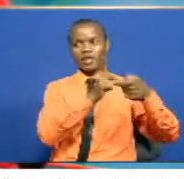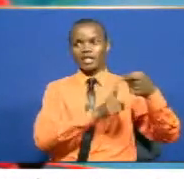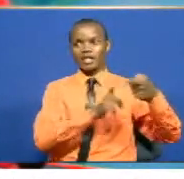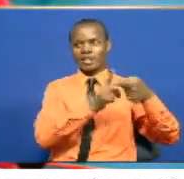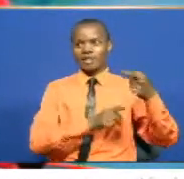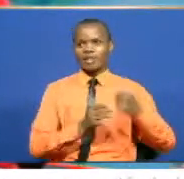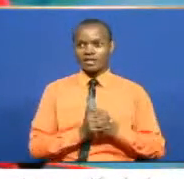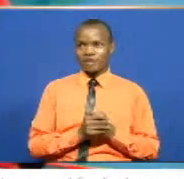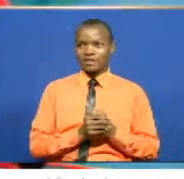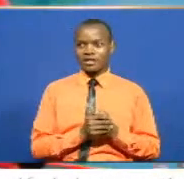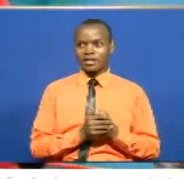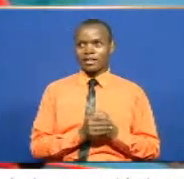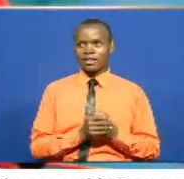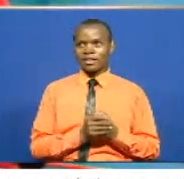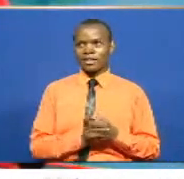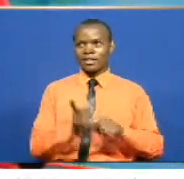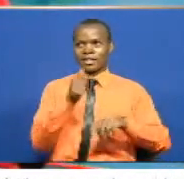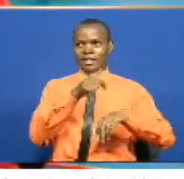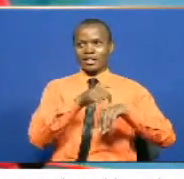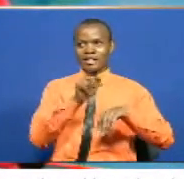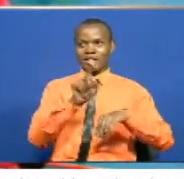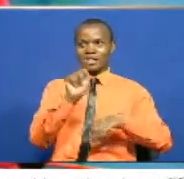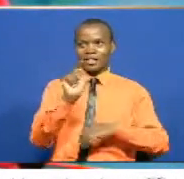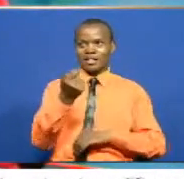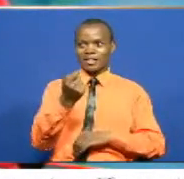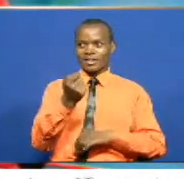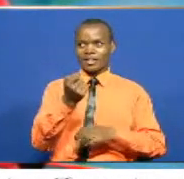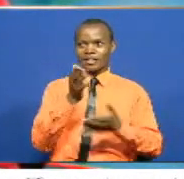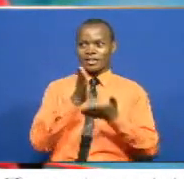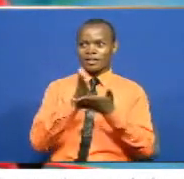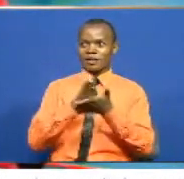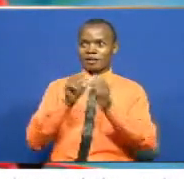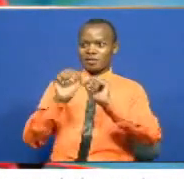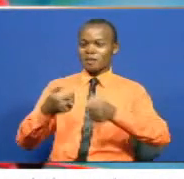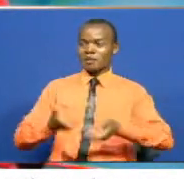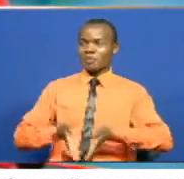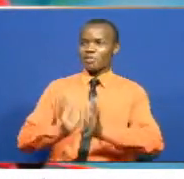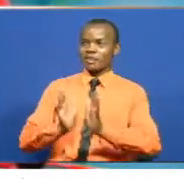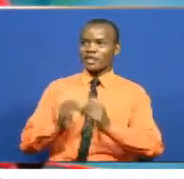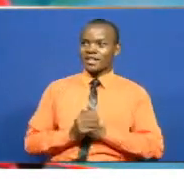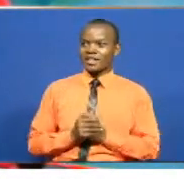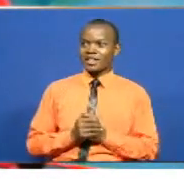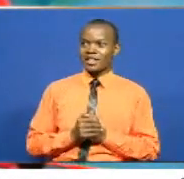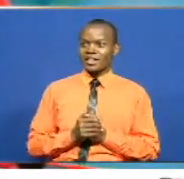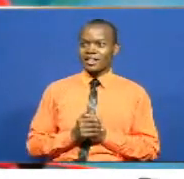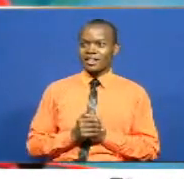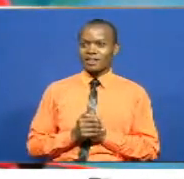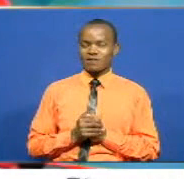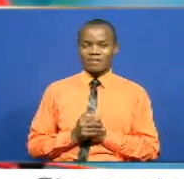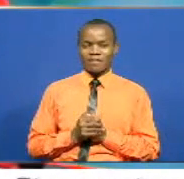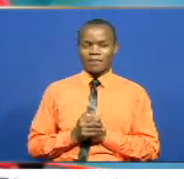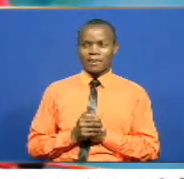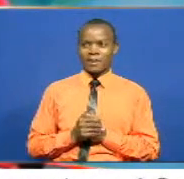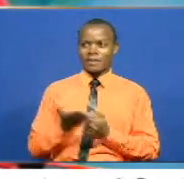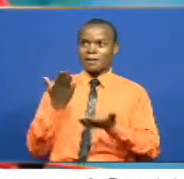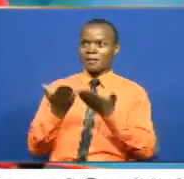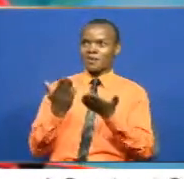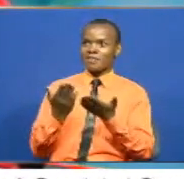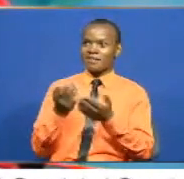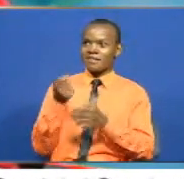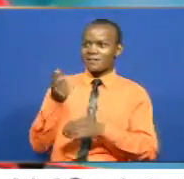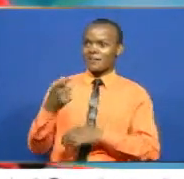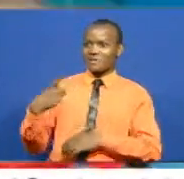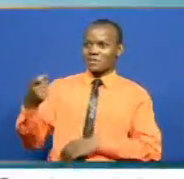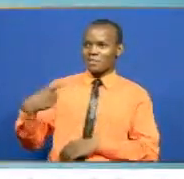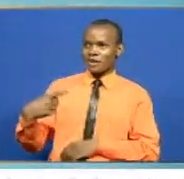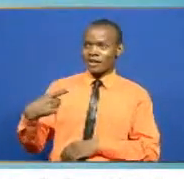were one. The last time Kenya played at AfroBasket. I was just getting born. I wasn't even one yet. I was like a few months. You